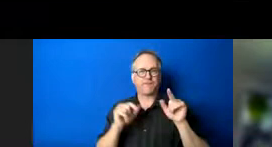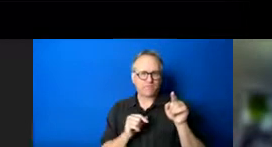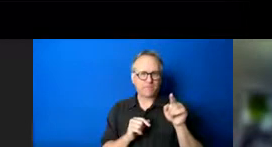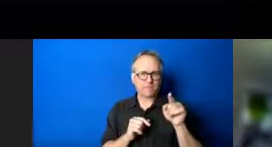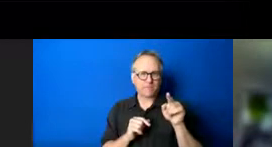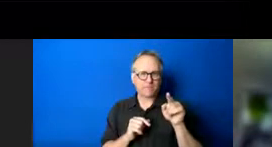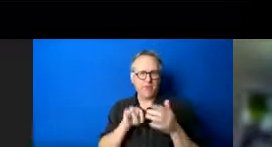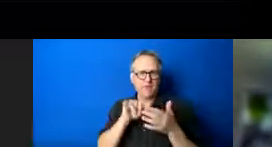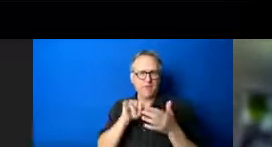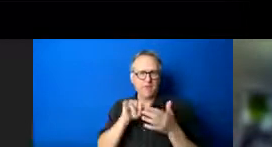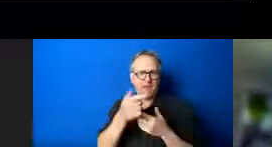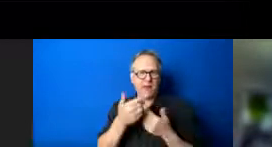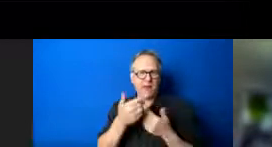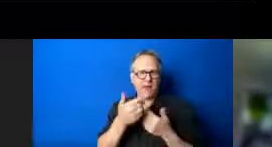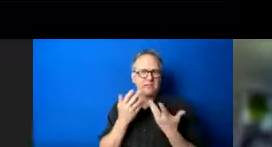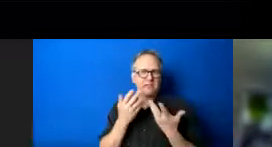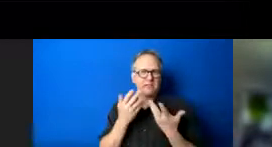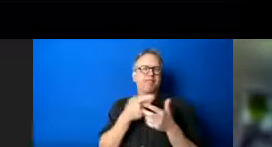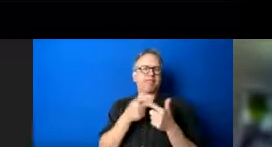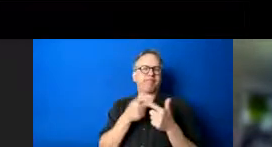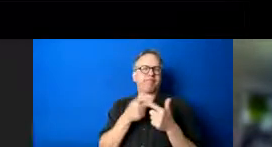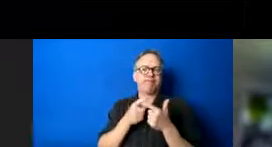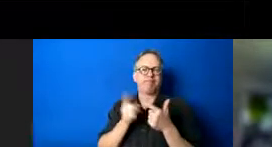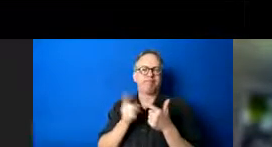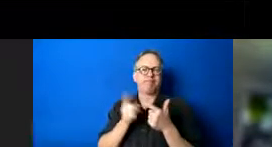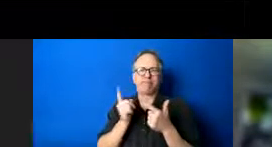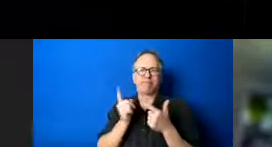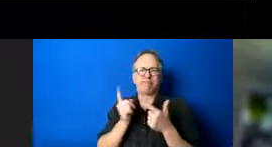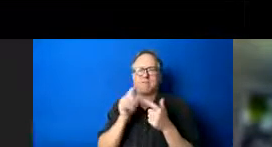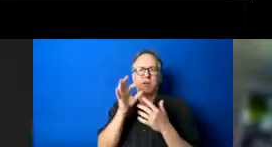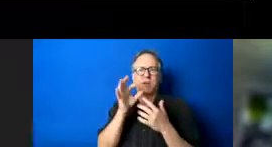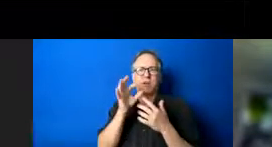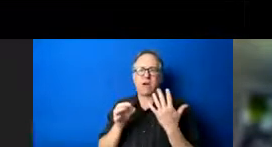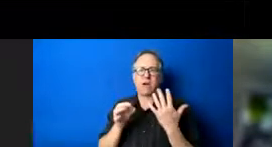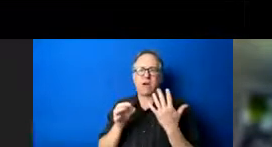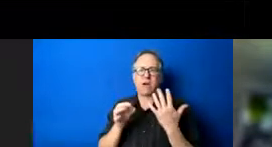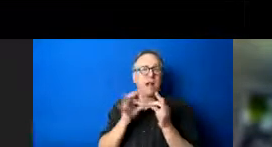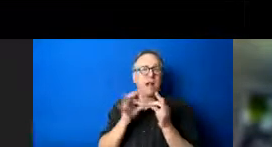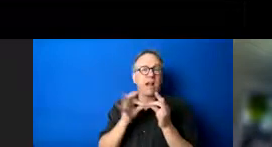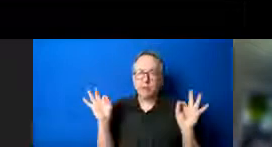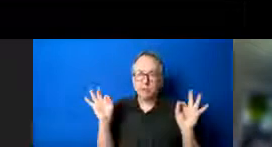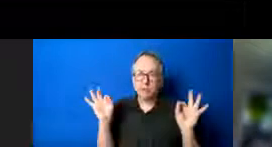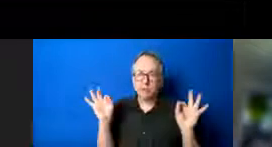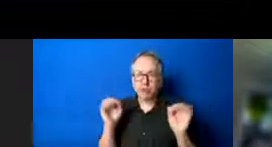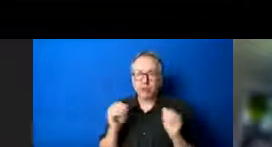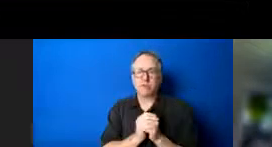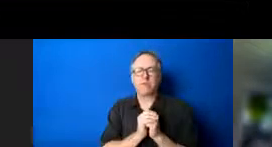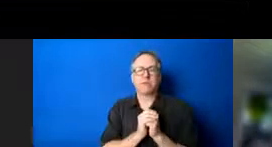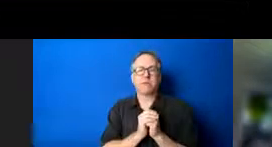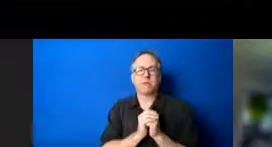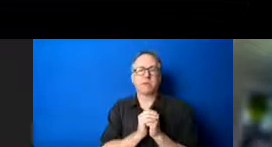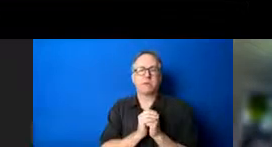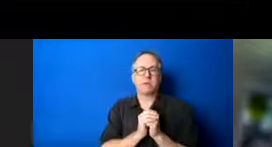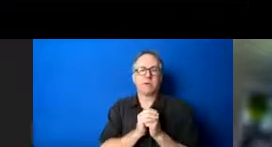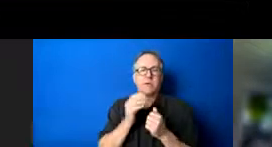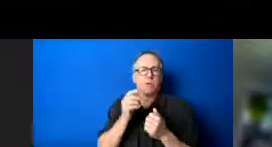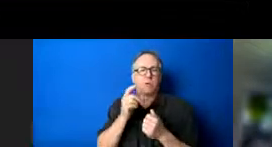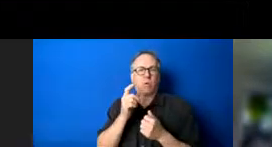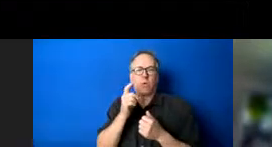And this has, a video describing treatment options in different languages. It covers again who should